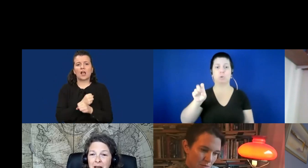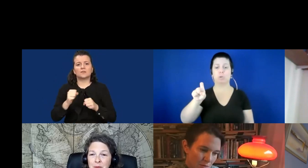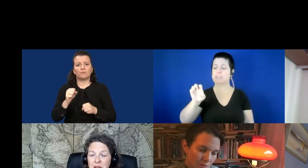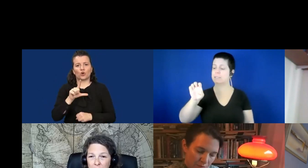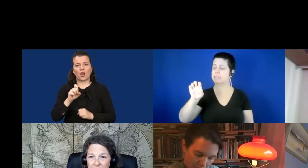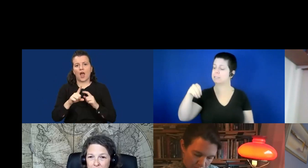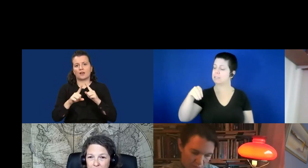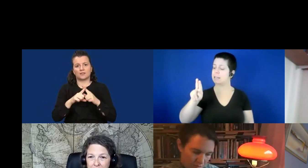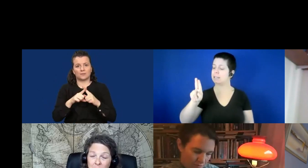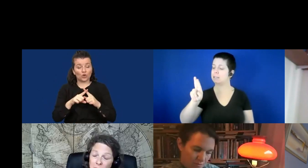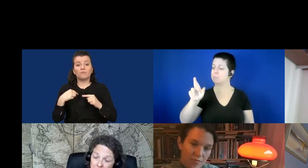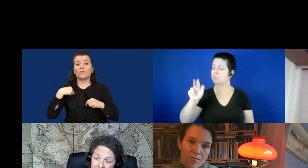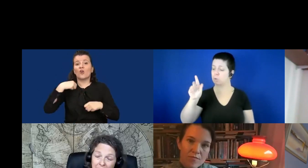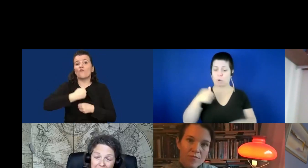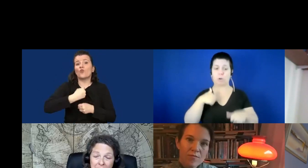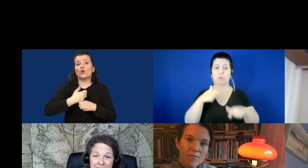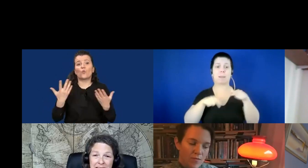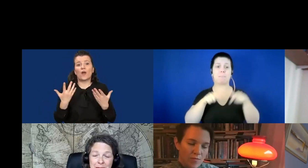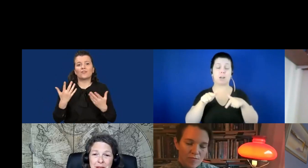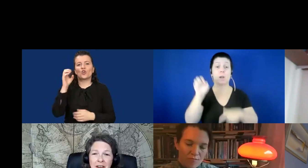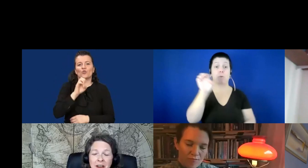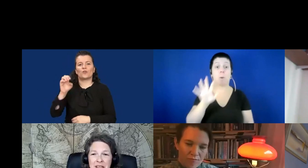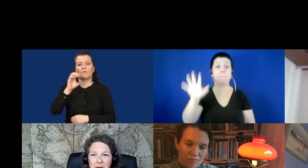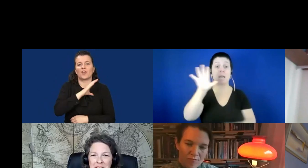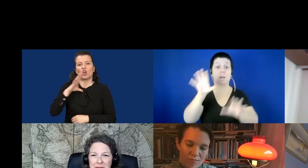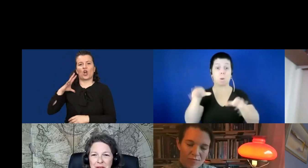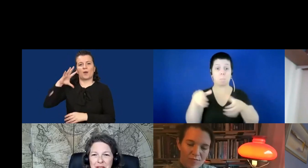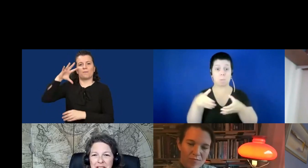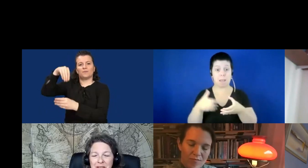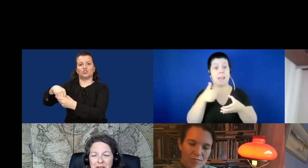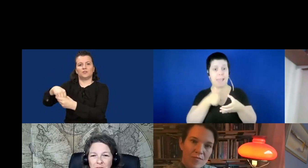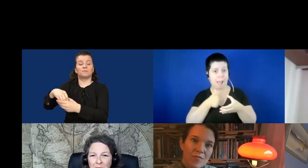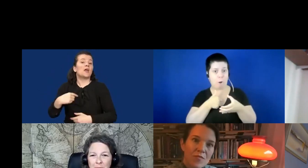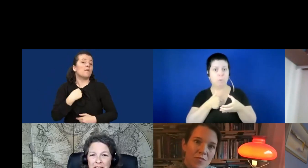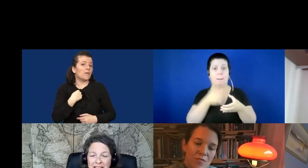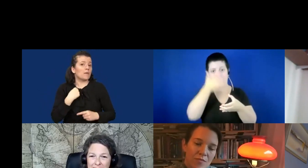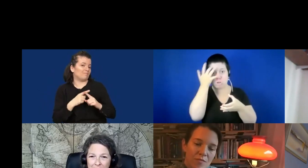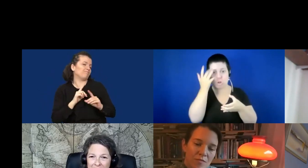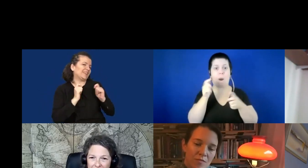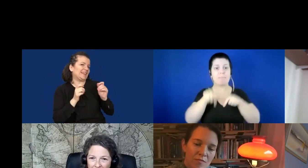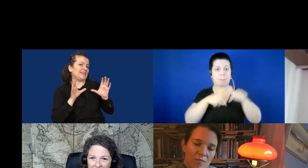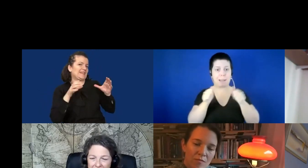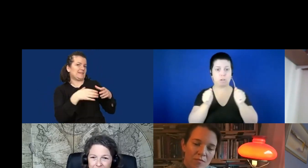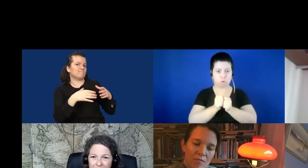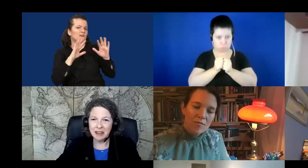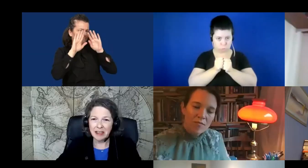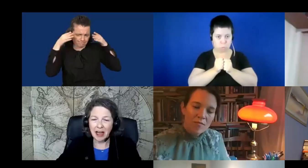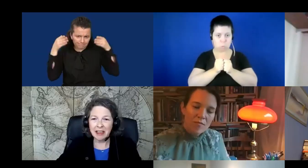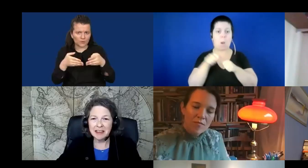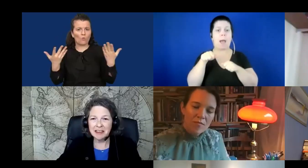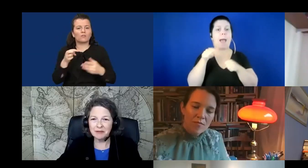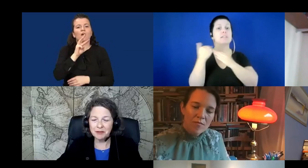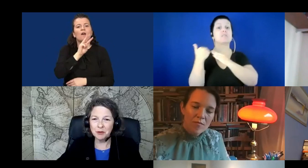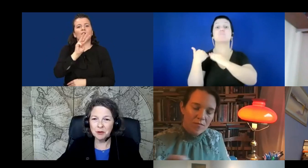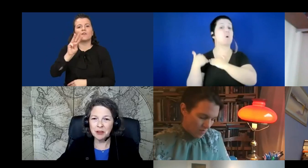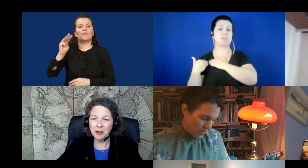I am responsible, or I and my team are responsible for the Web Accessibility Directive